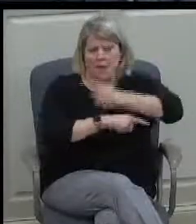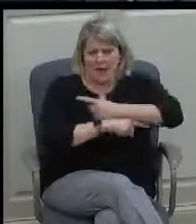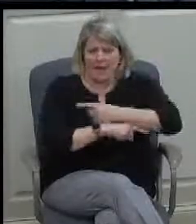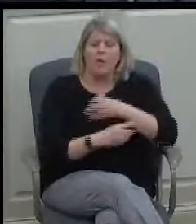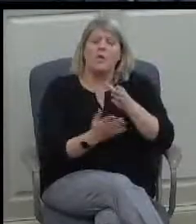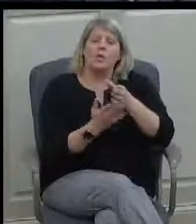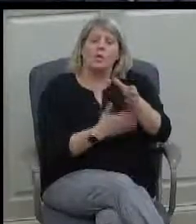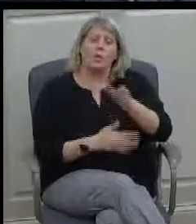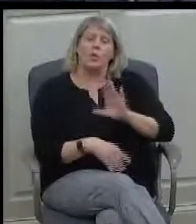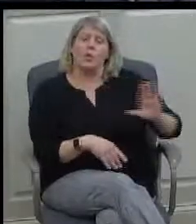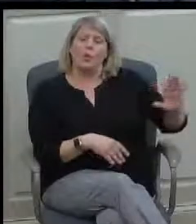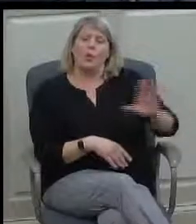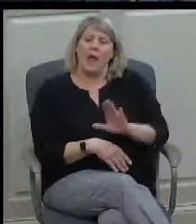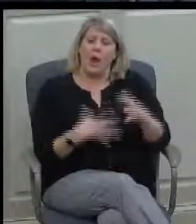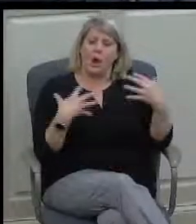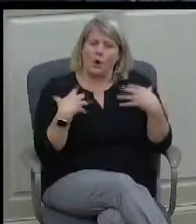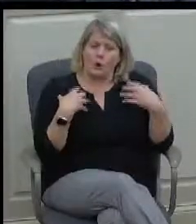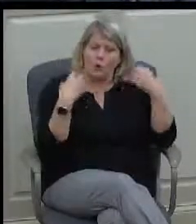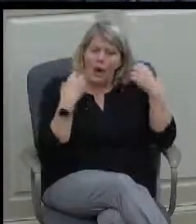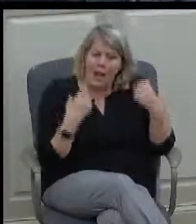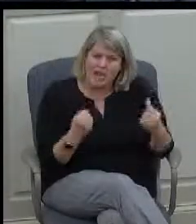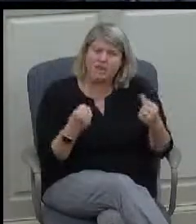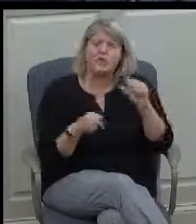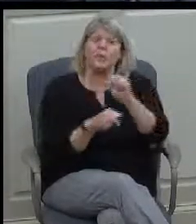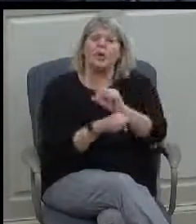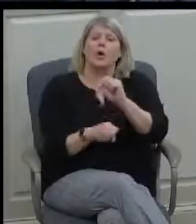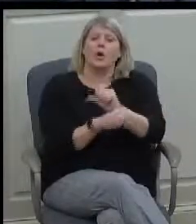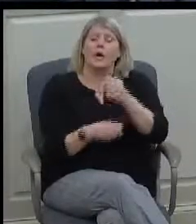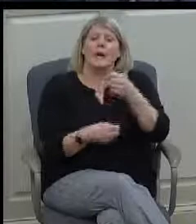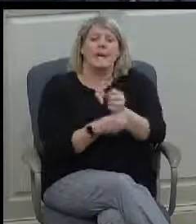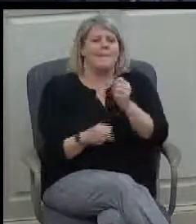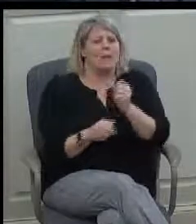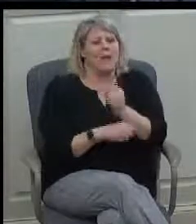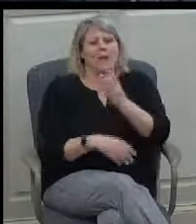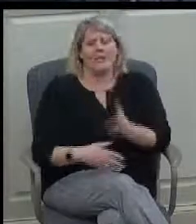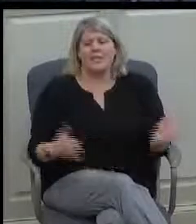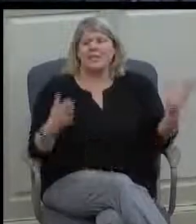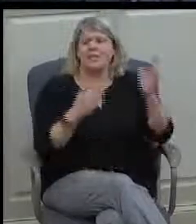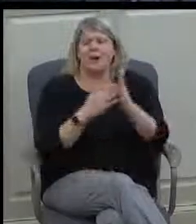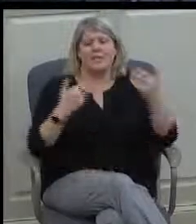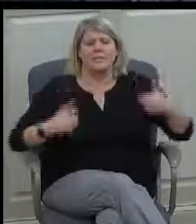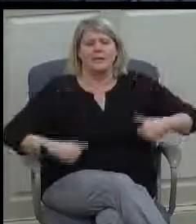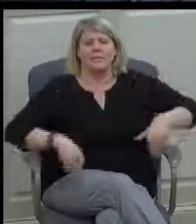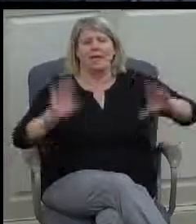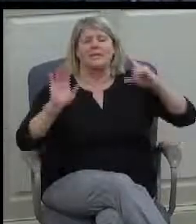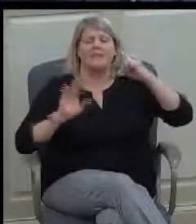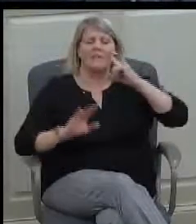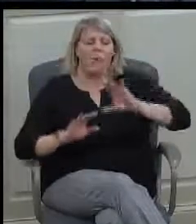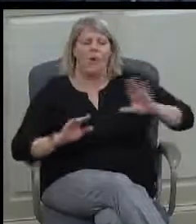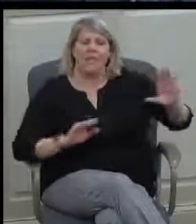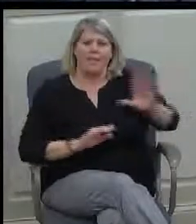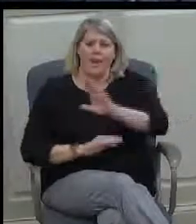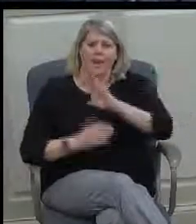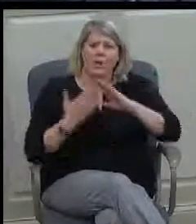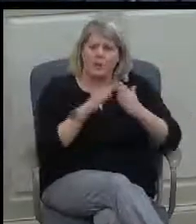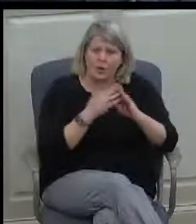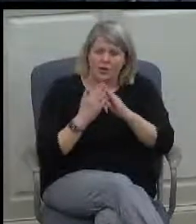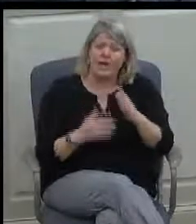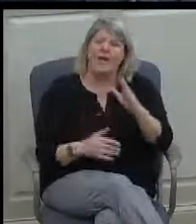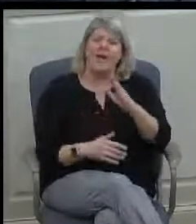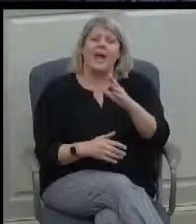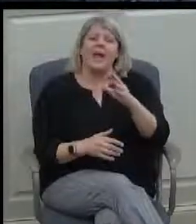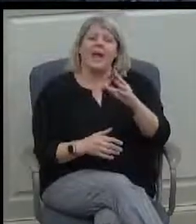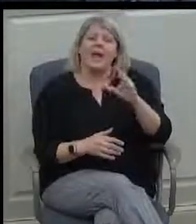through their courageous deeds, have made the ultimate sacrifice to their community and have become disabled